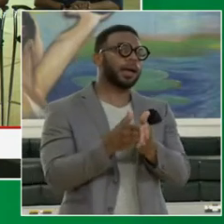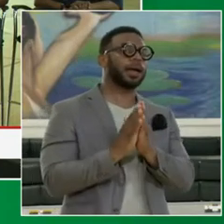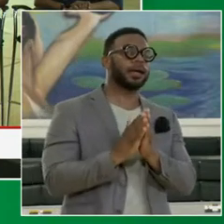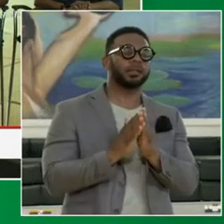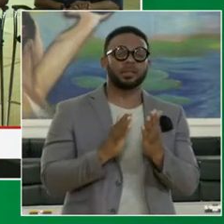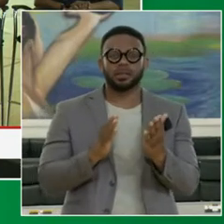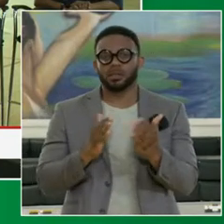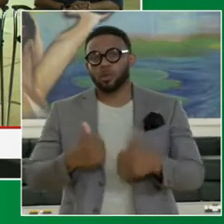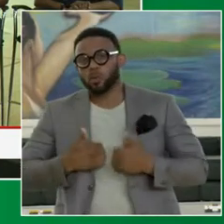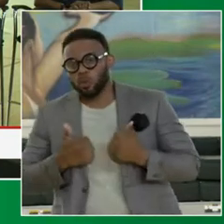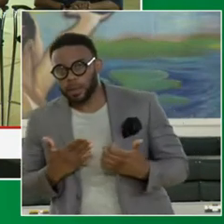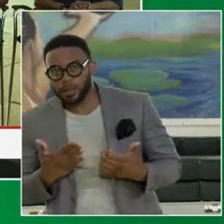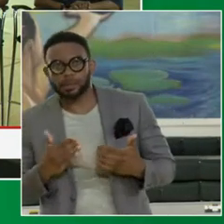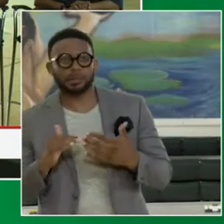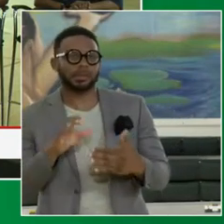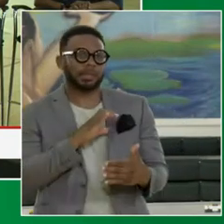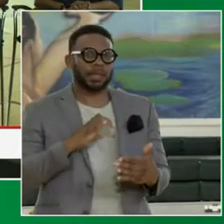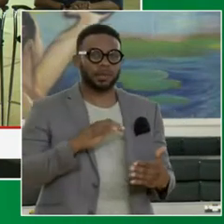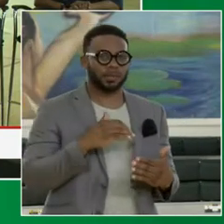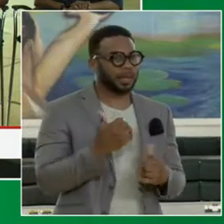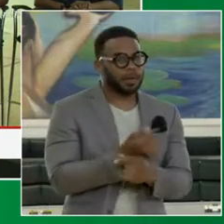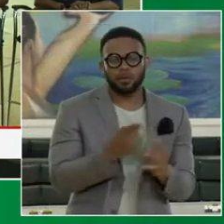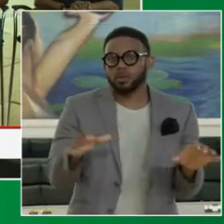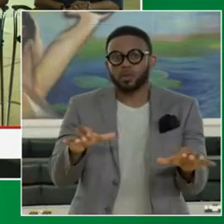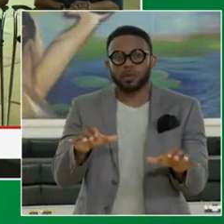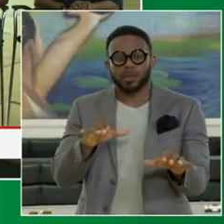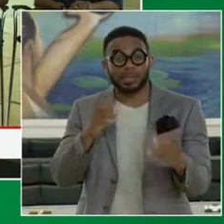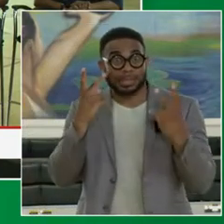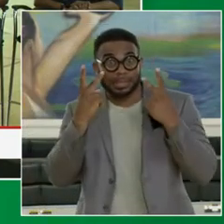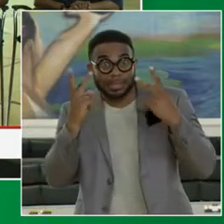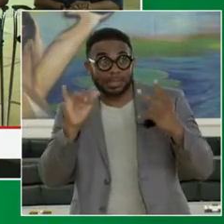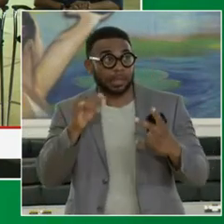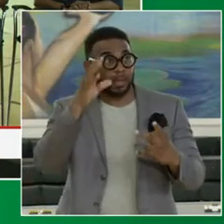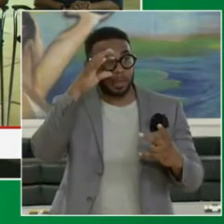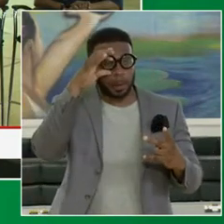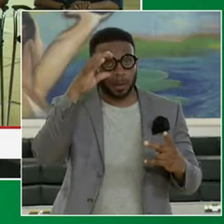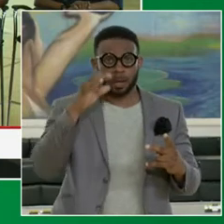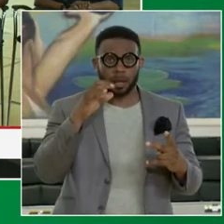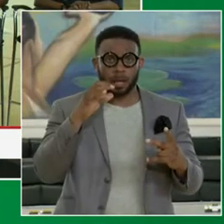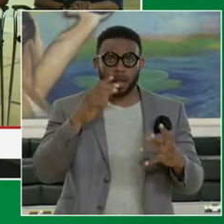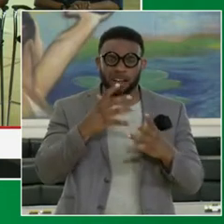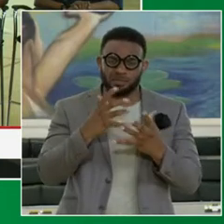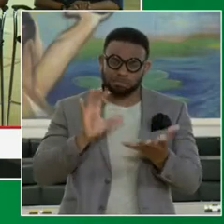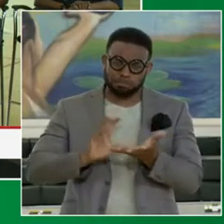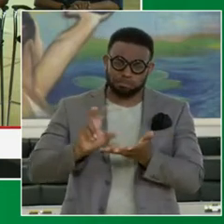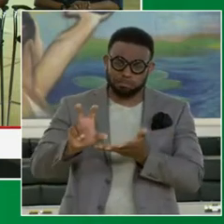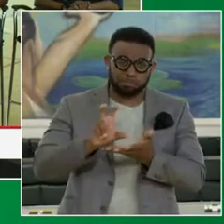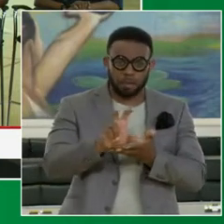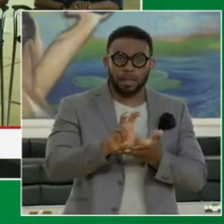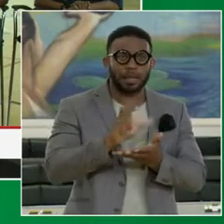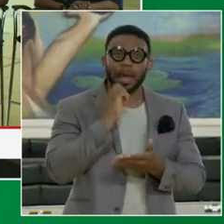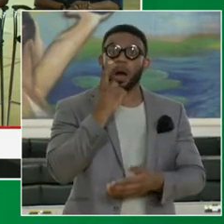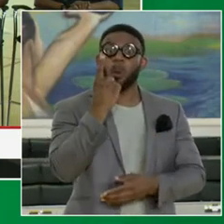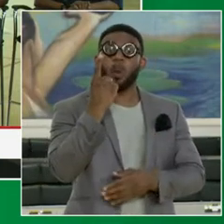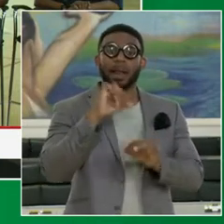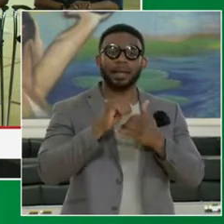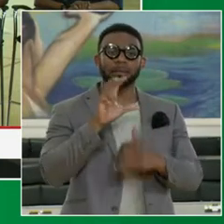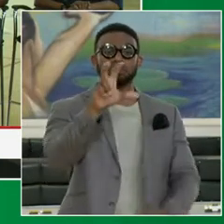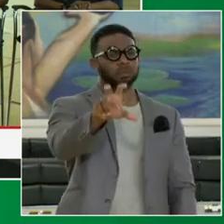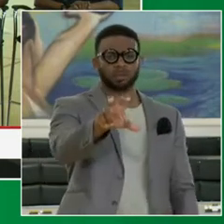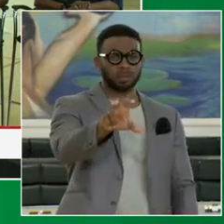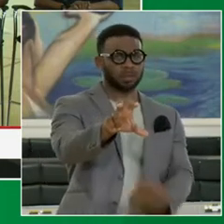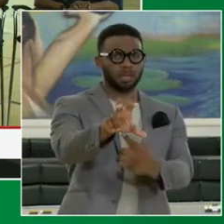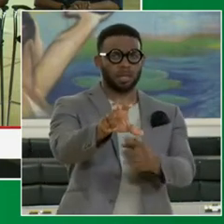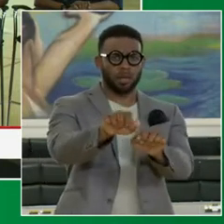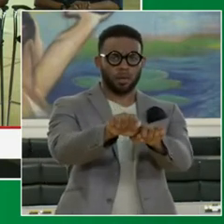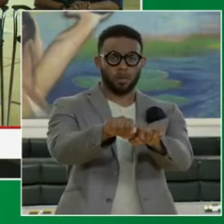asking residents and the council and everybody to do is to see that breadth of investment across multiple agencies.